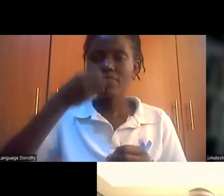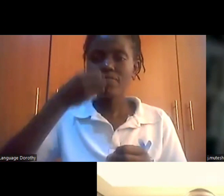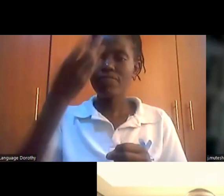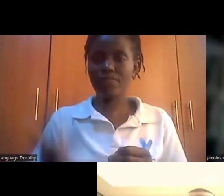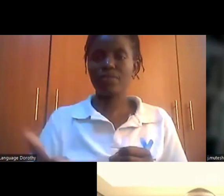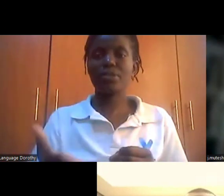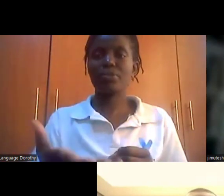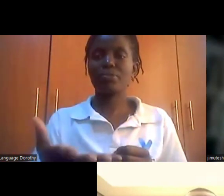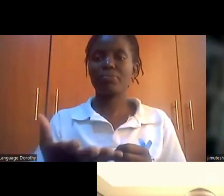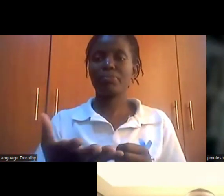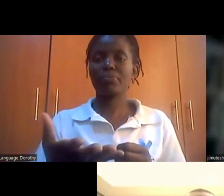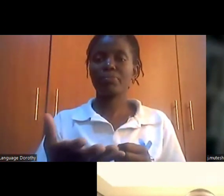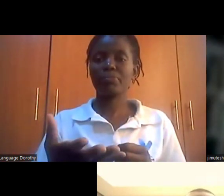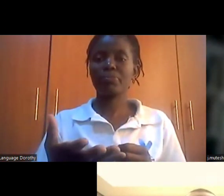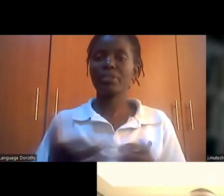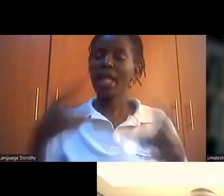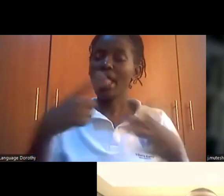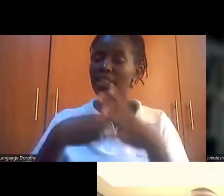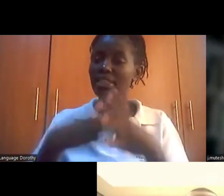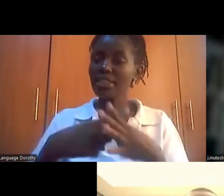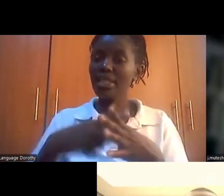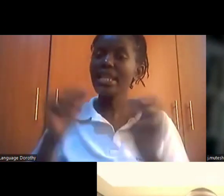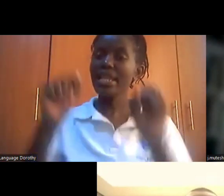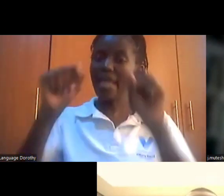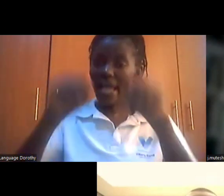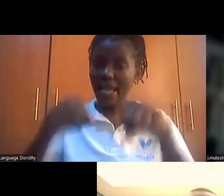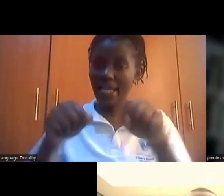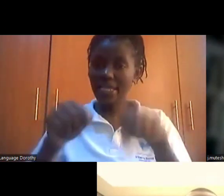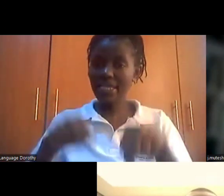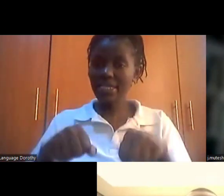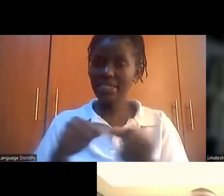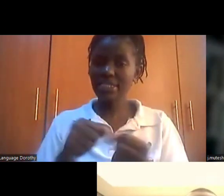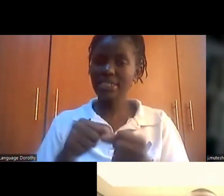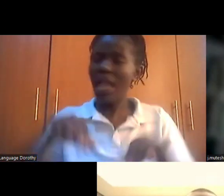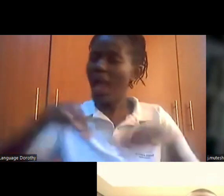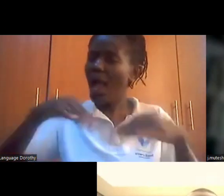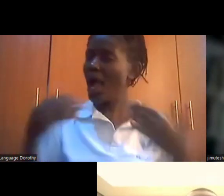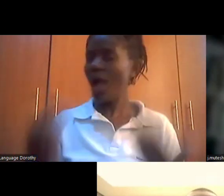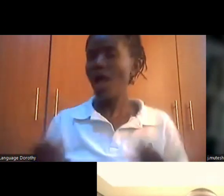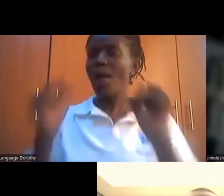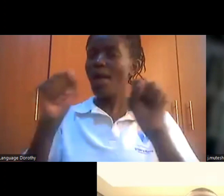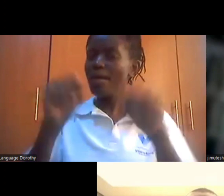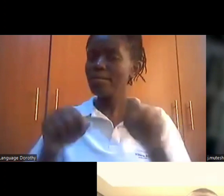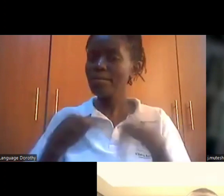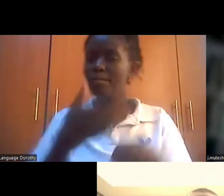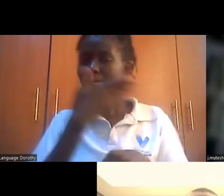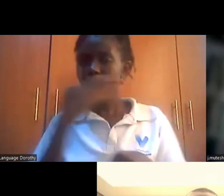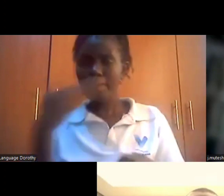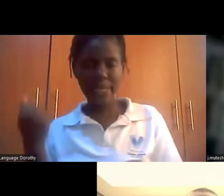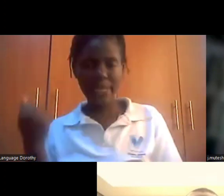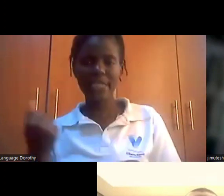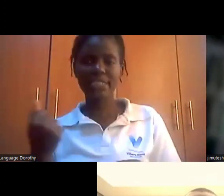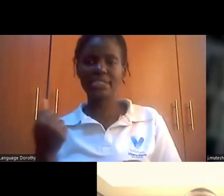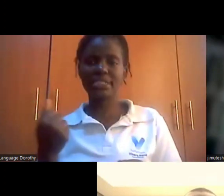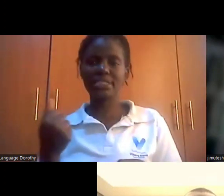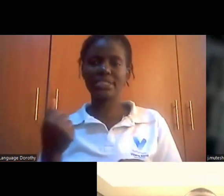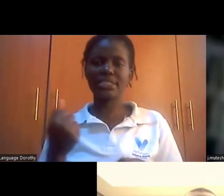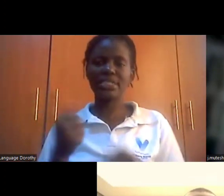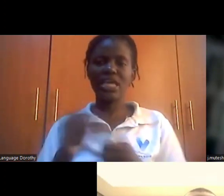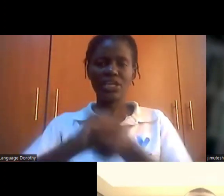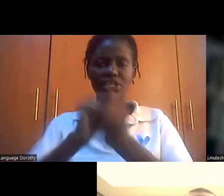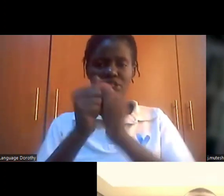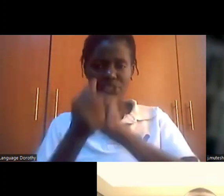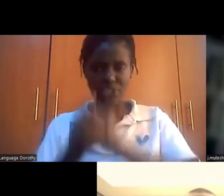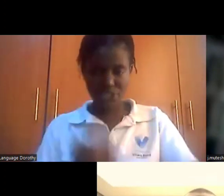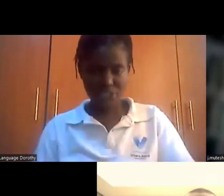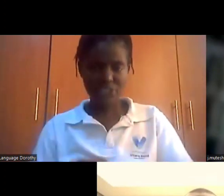then we'll agree how then can we be able to best implement this program in the universities